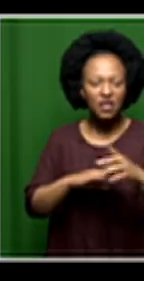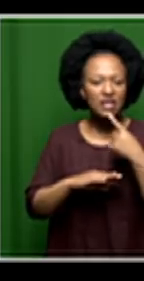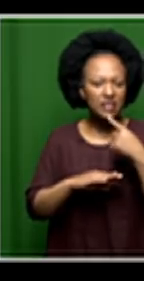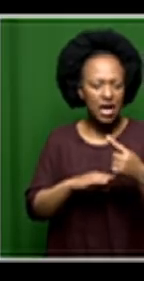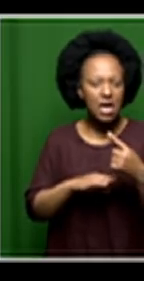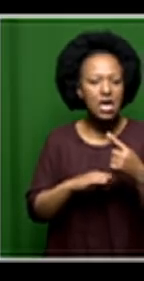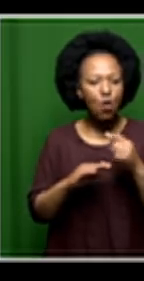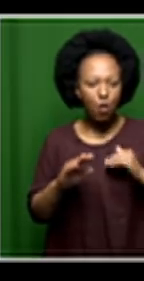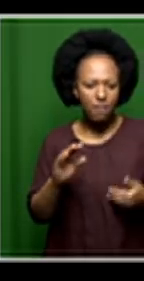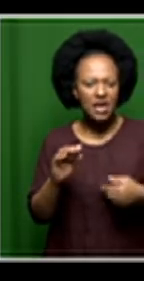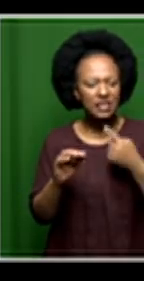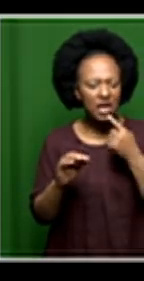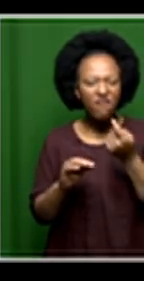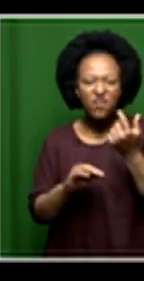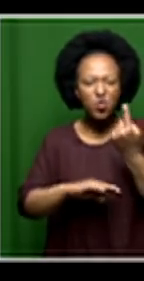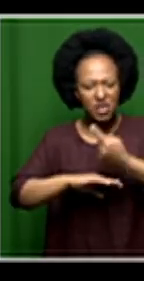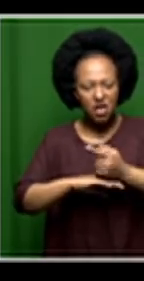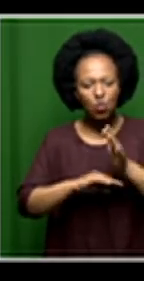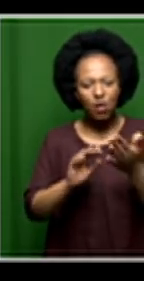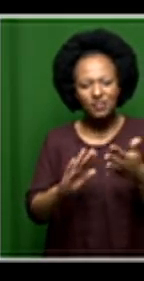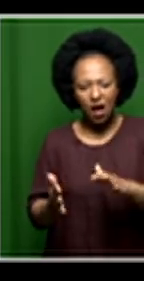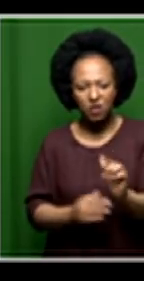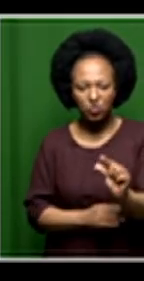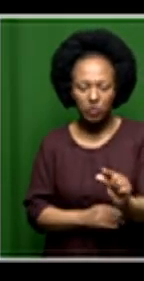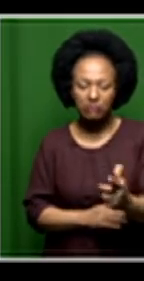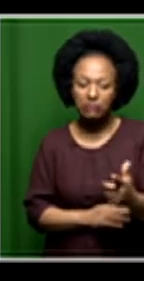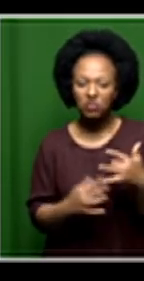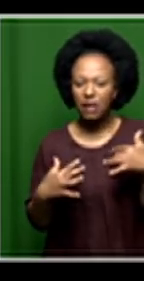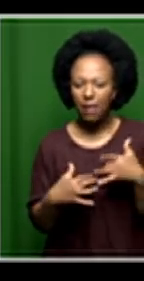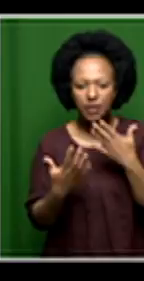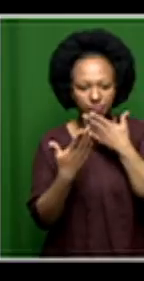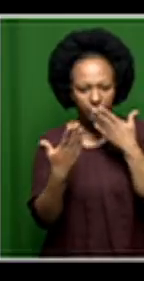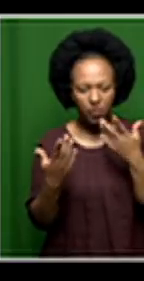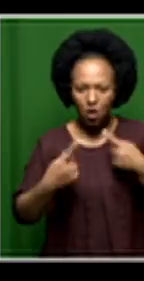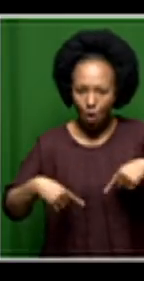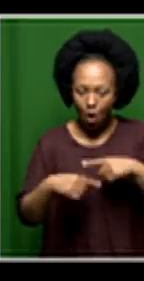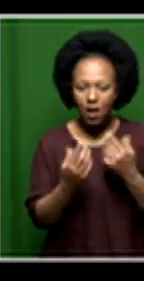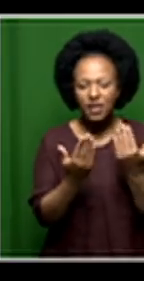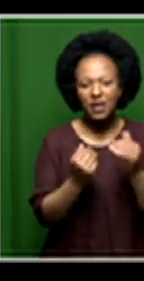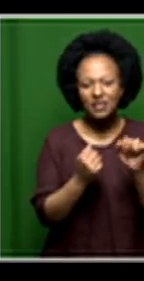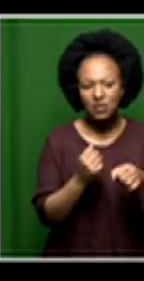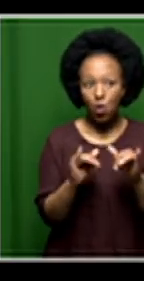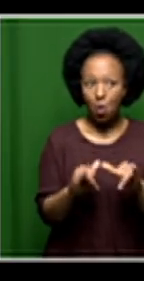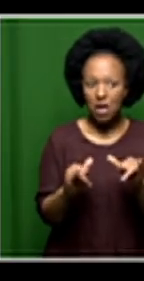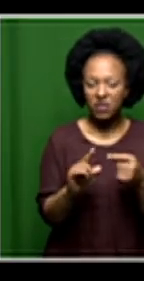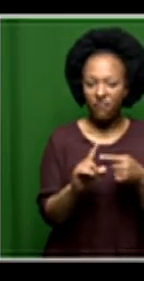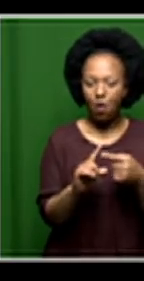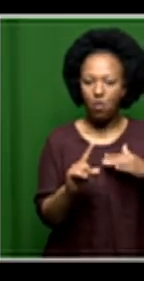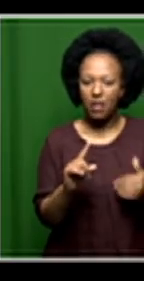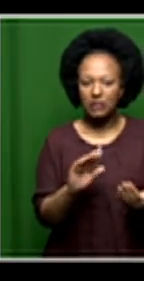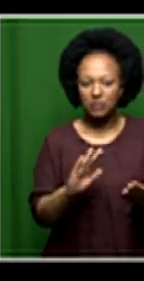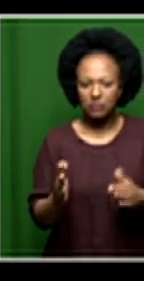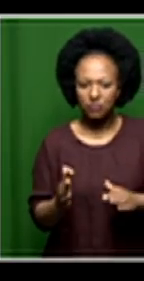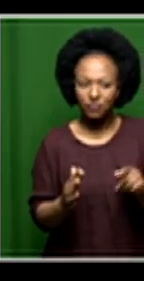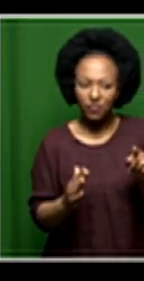only had a few more days left to live. Oh, that's so sad. Yeah, no surprise. I think we were all expecting it, waiting for it. And